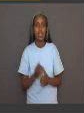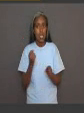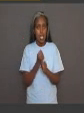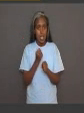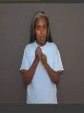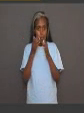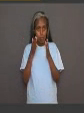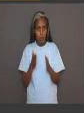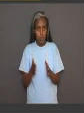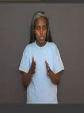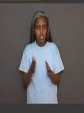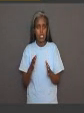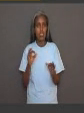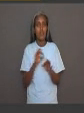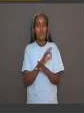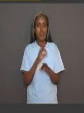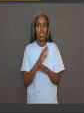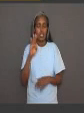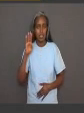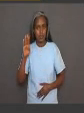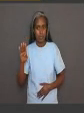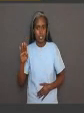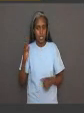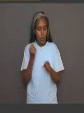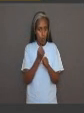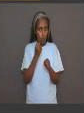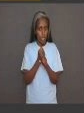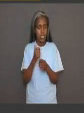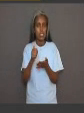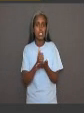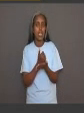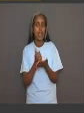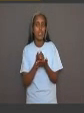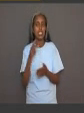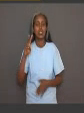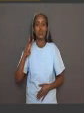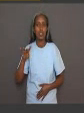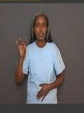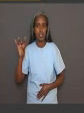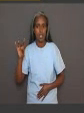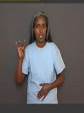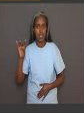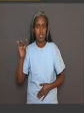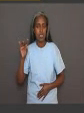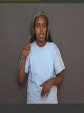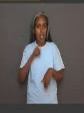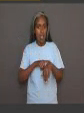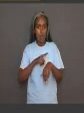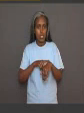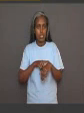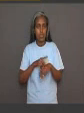Employees in Factory B worked an average of 28 hours per week.